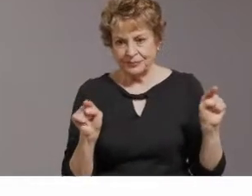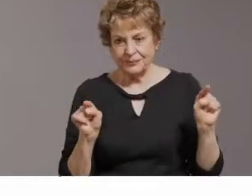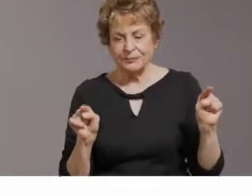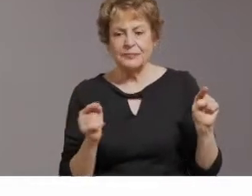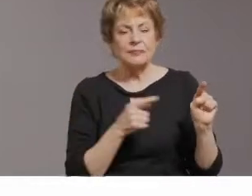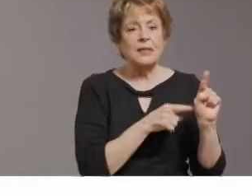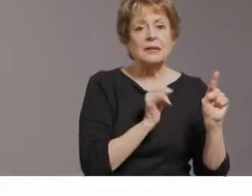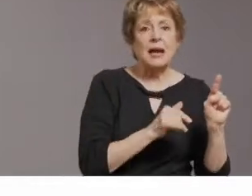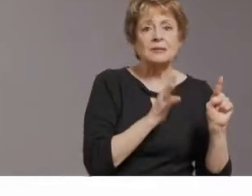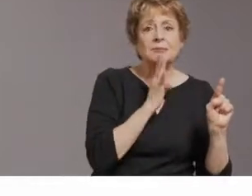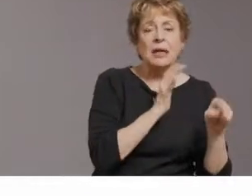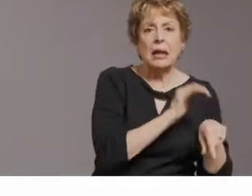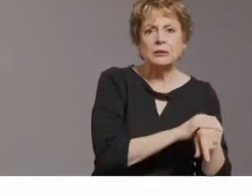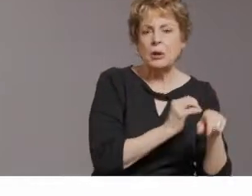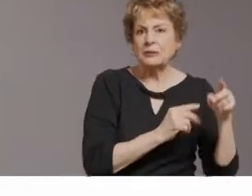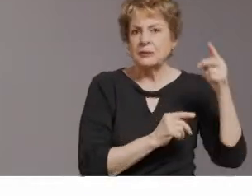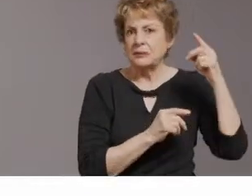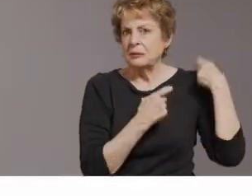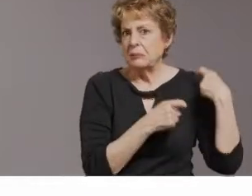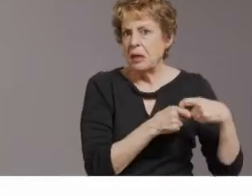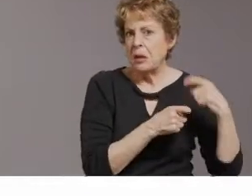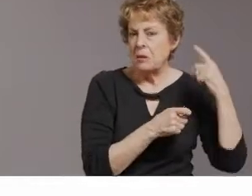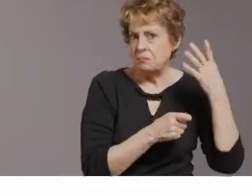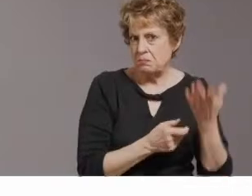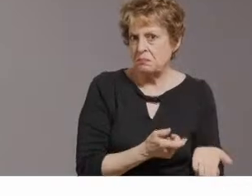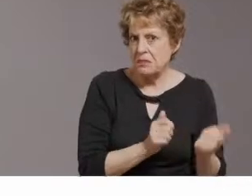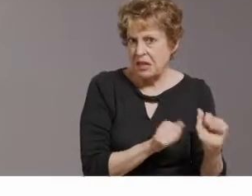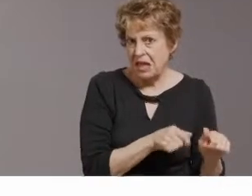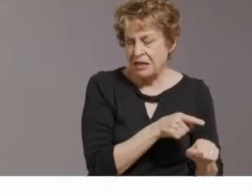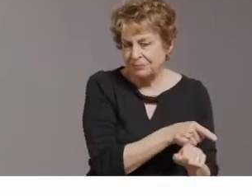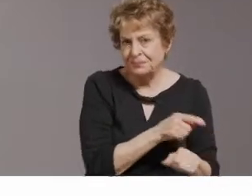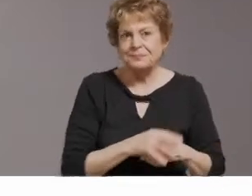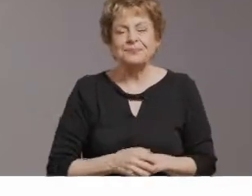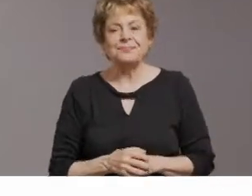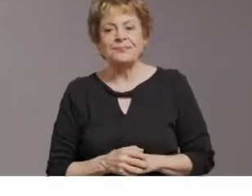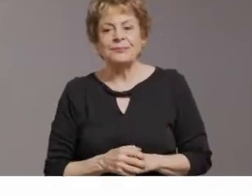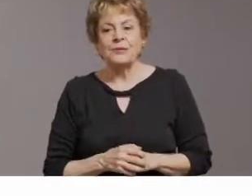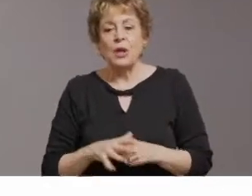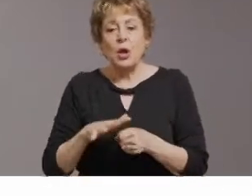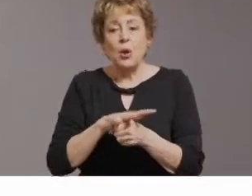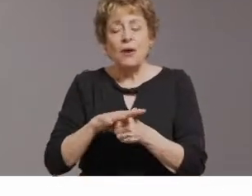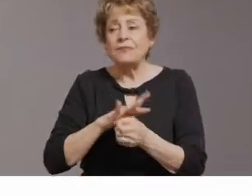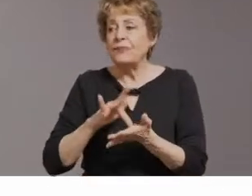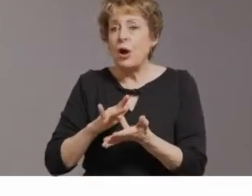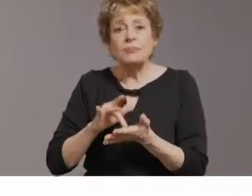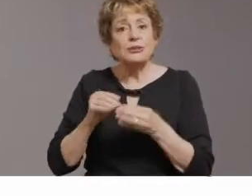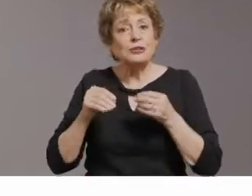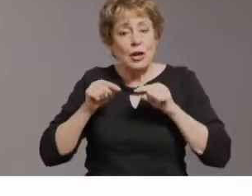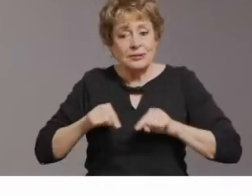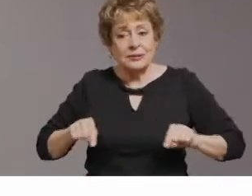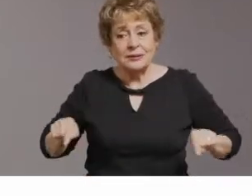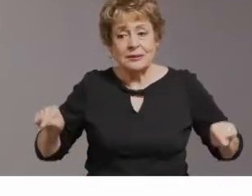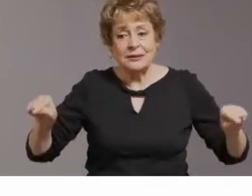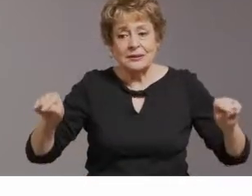The local pharmacies are a little bit different. They do not schedule appointments through our